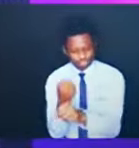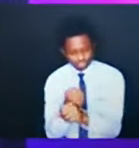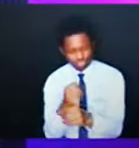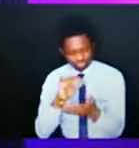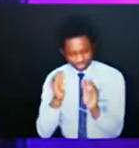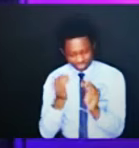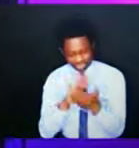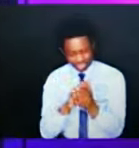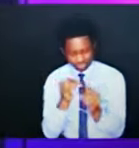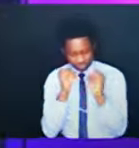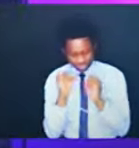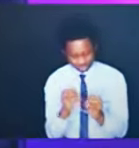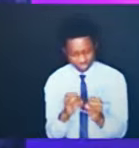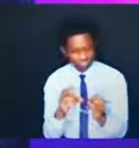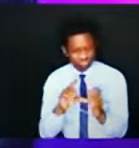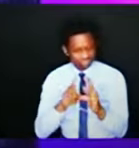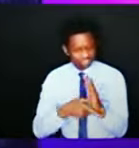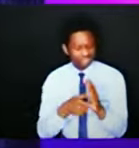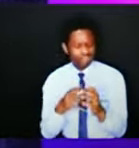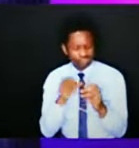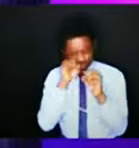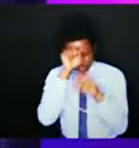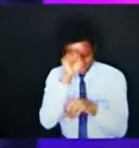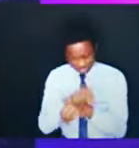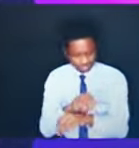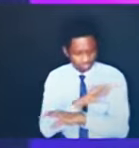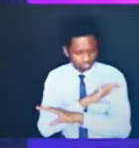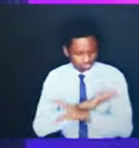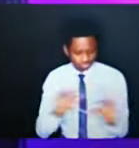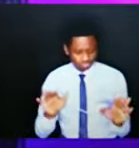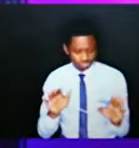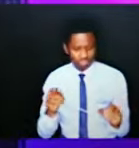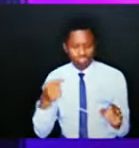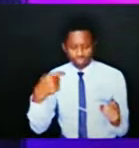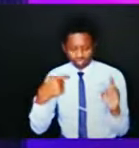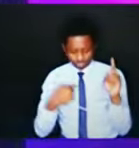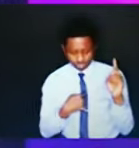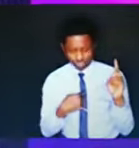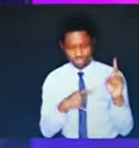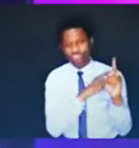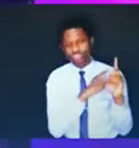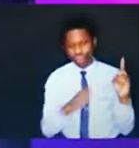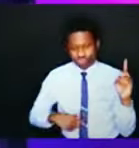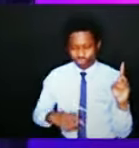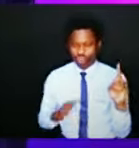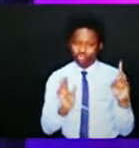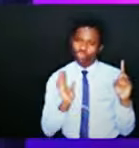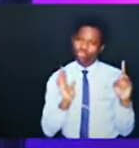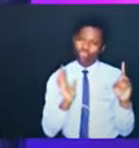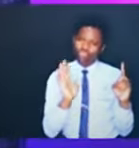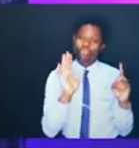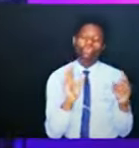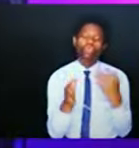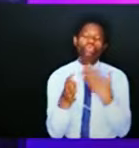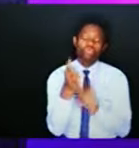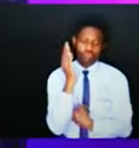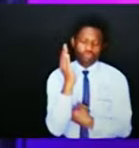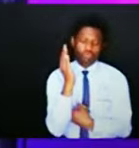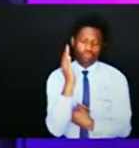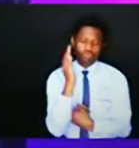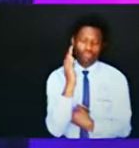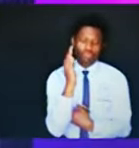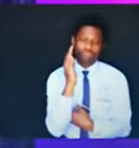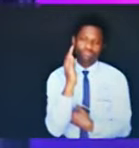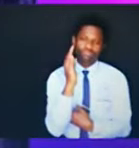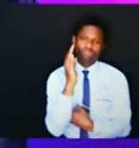emfa na mumfa obo a wedi hu adwini ensimo asase so enkoto ensore wo ho ebi